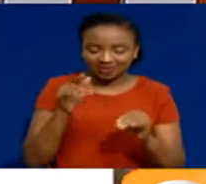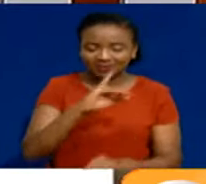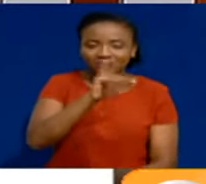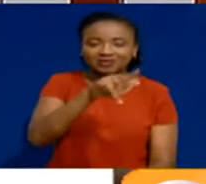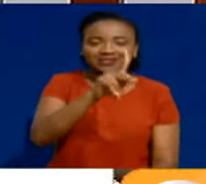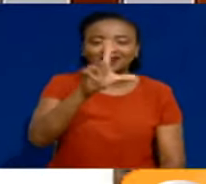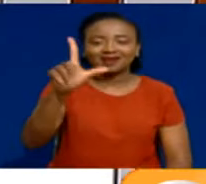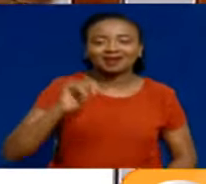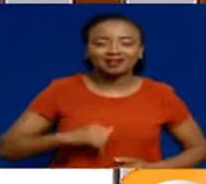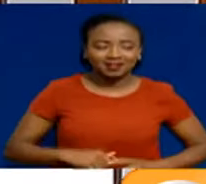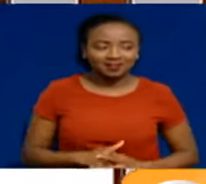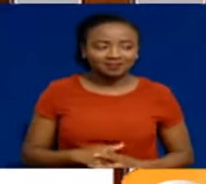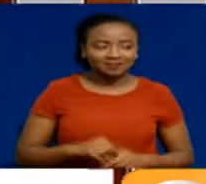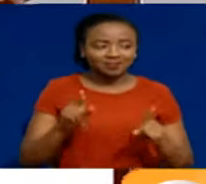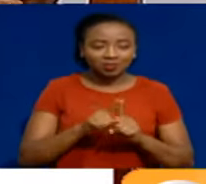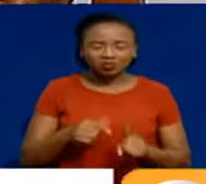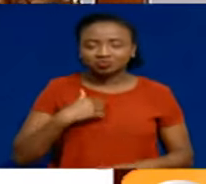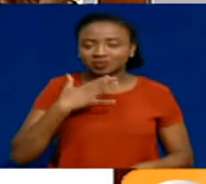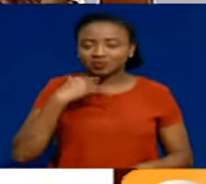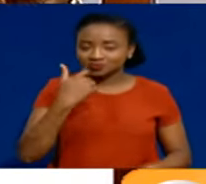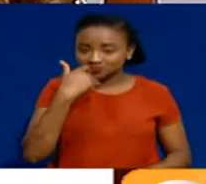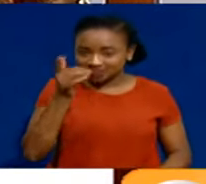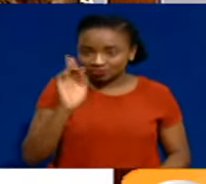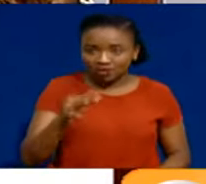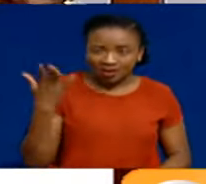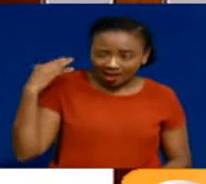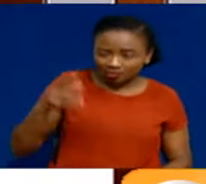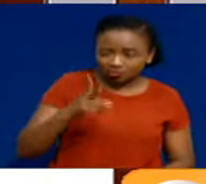Jeff, and I want to tell you, I started